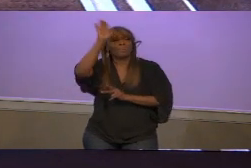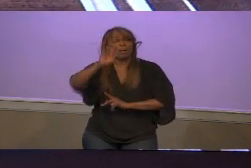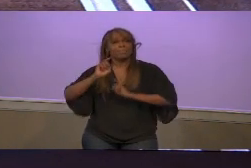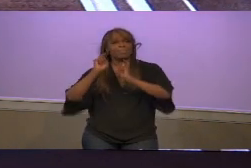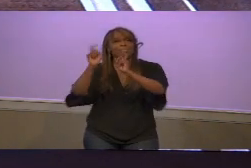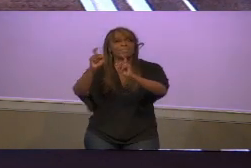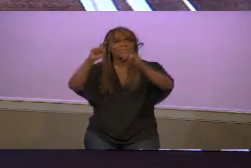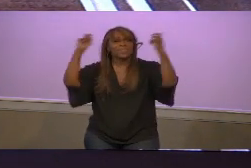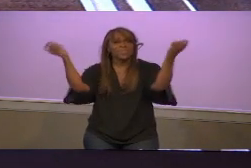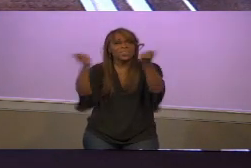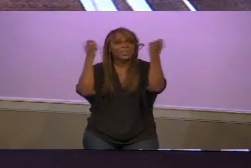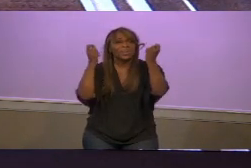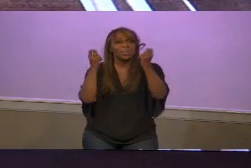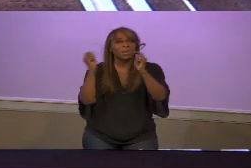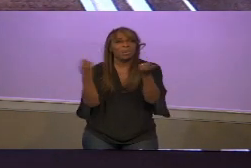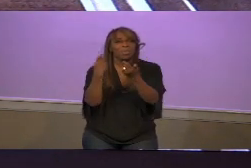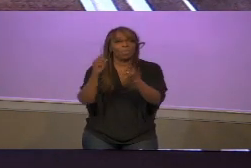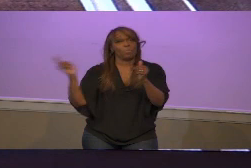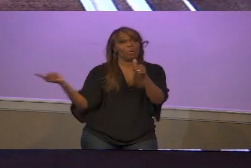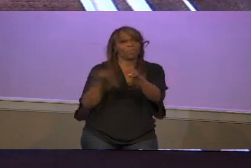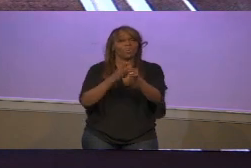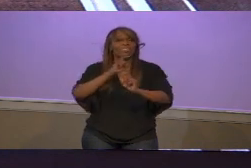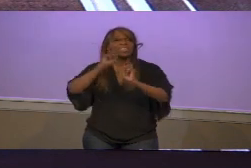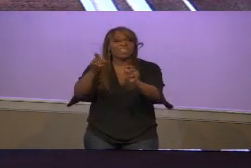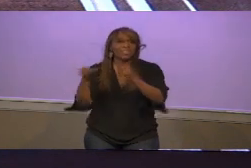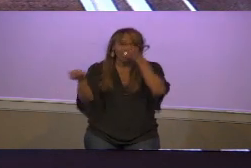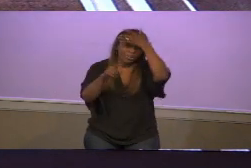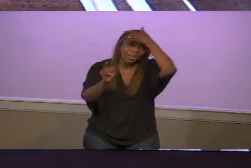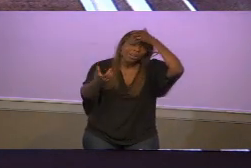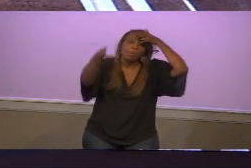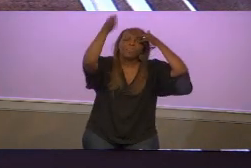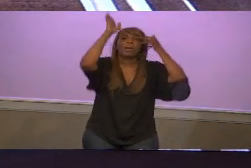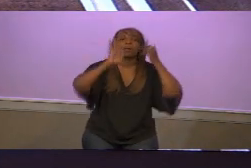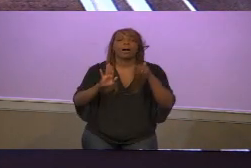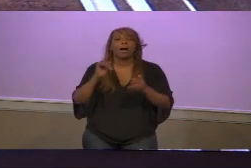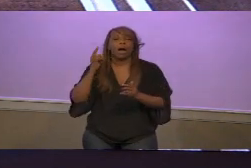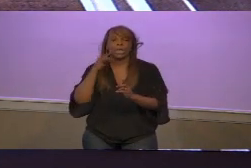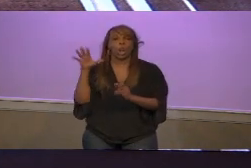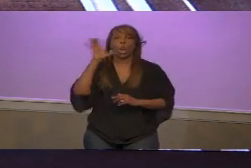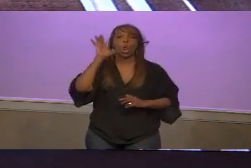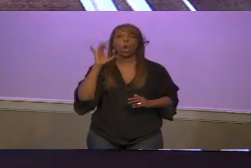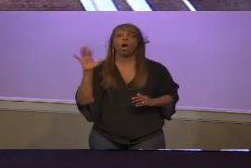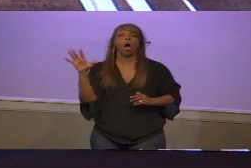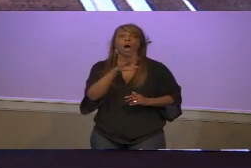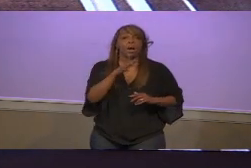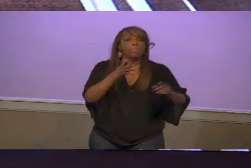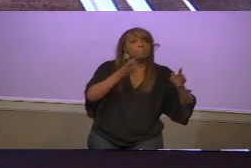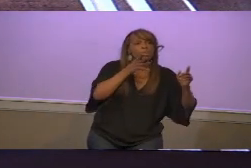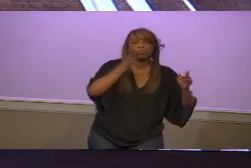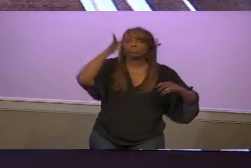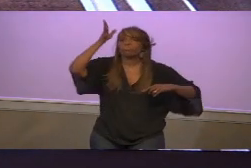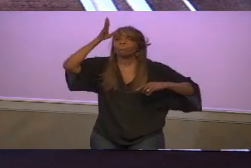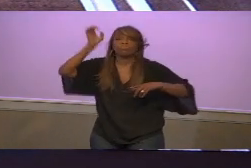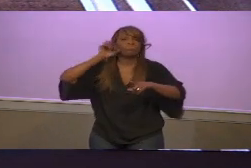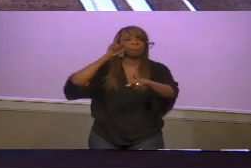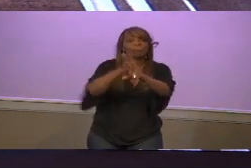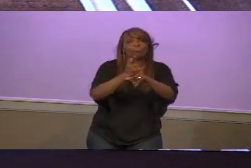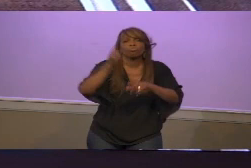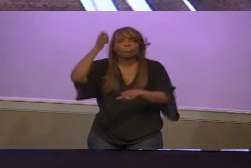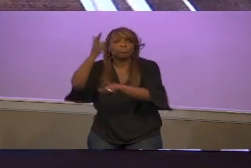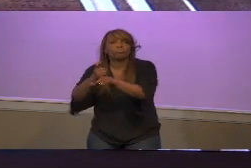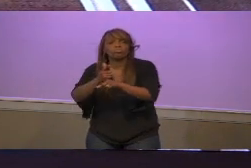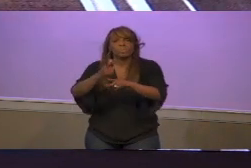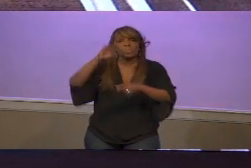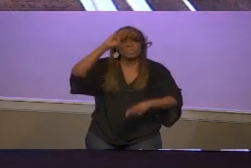victory to before he gave victory to you? And yet God looked over many mothers and fathers and sisters and brothers